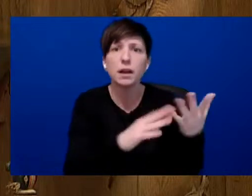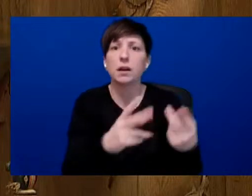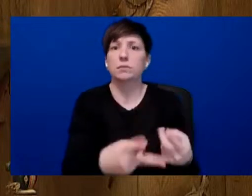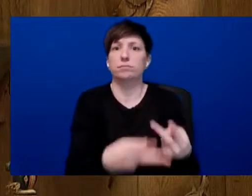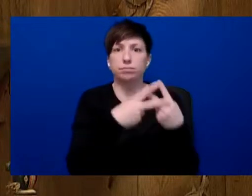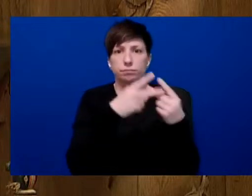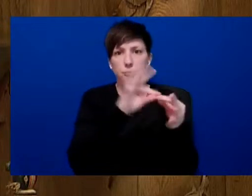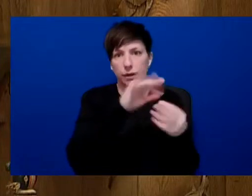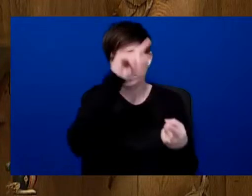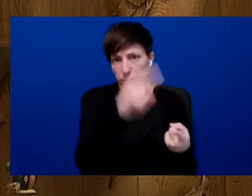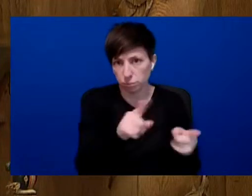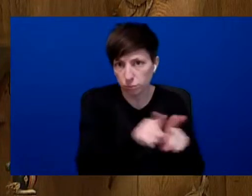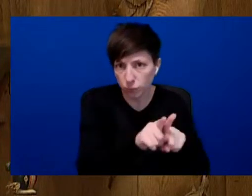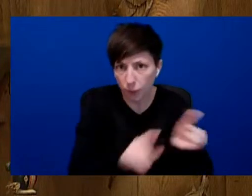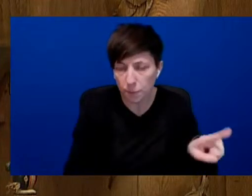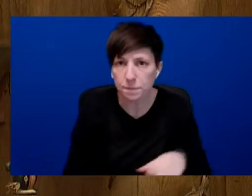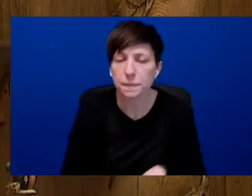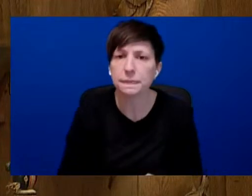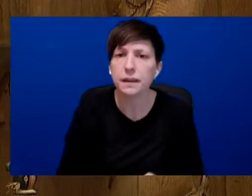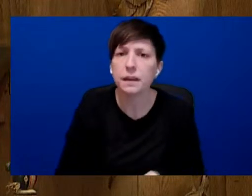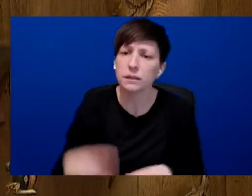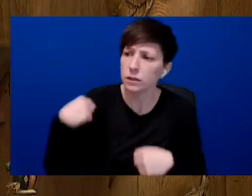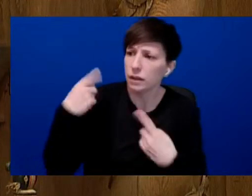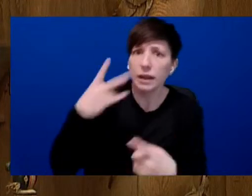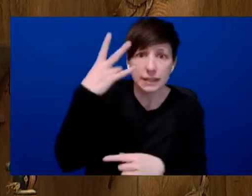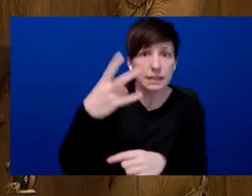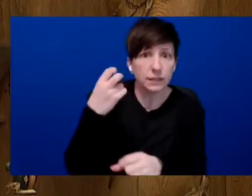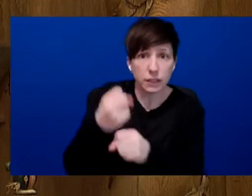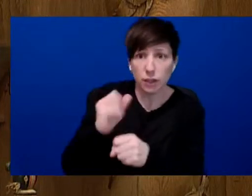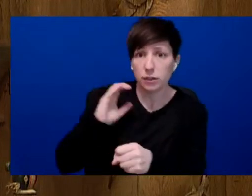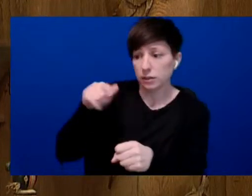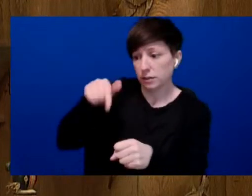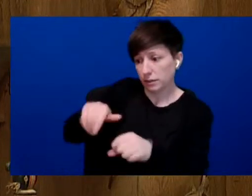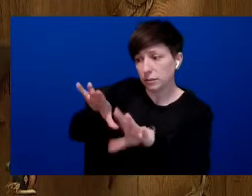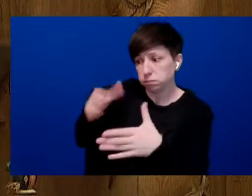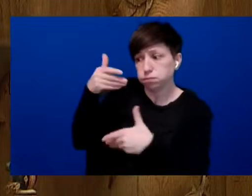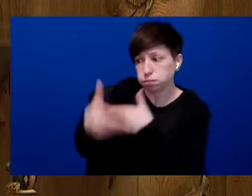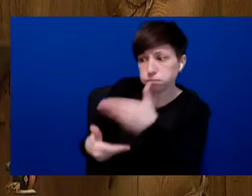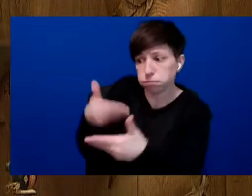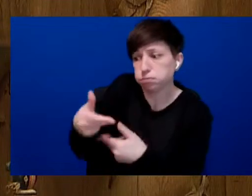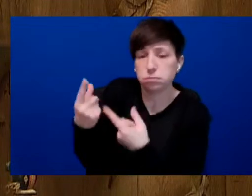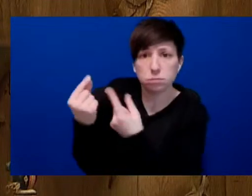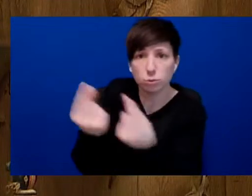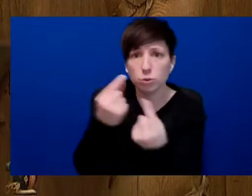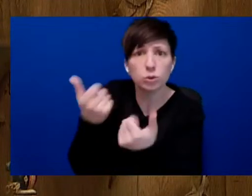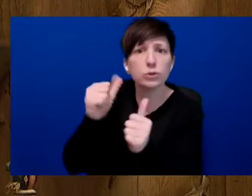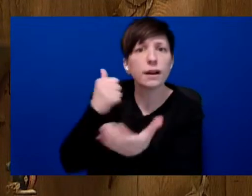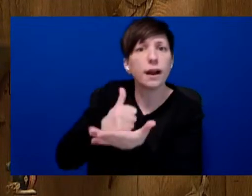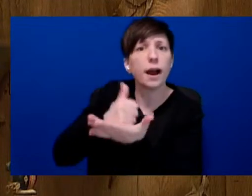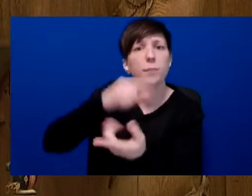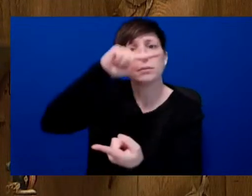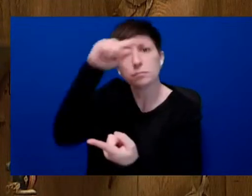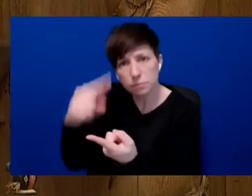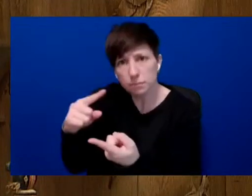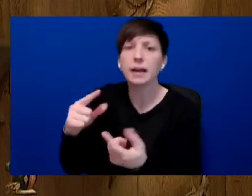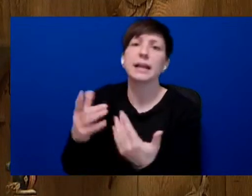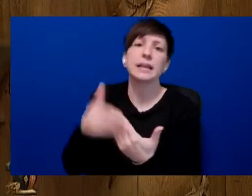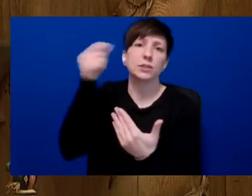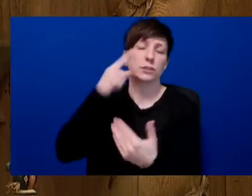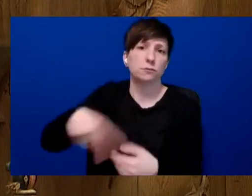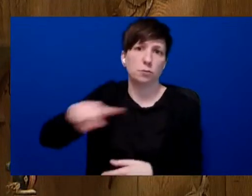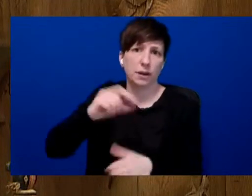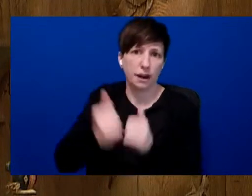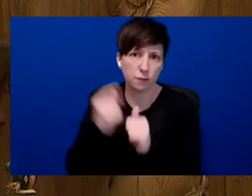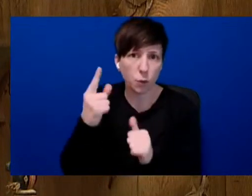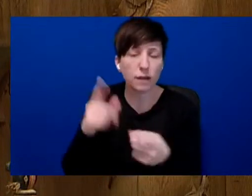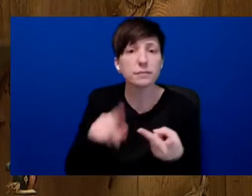done over the last 7 years to make life a little easier. Eliminating MSP premiums, the largest middle-class tax cut